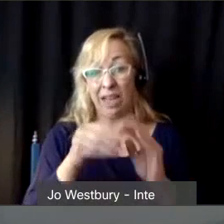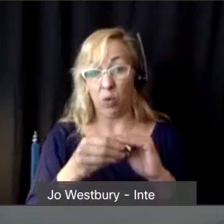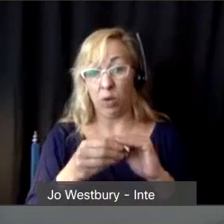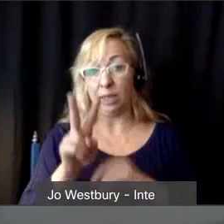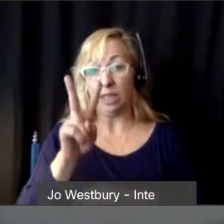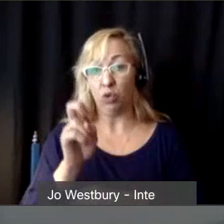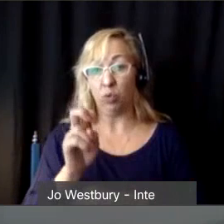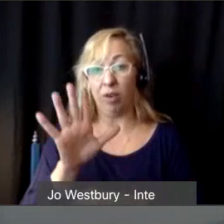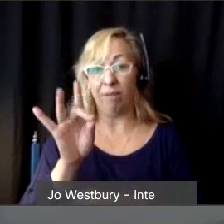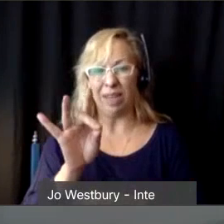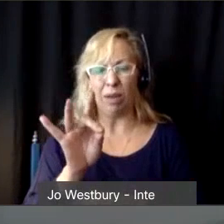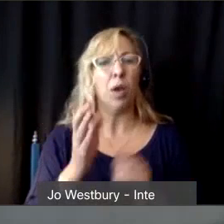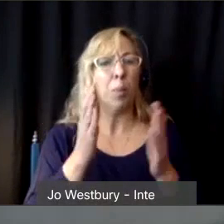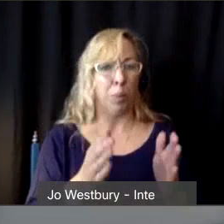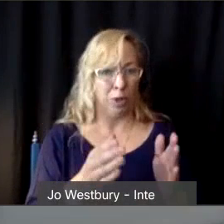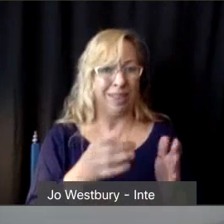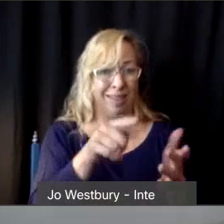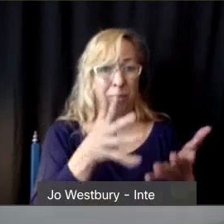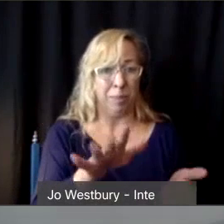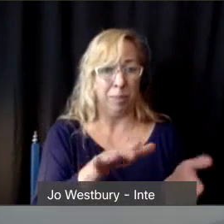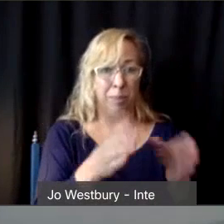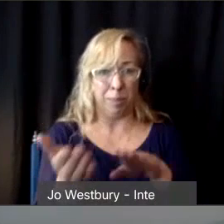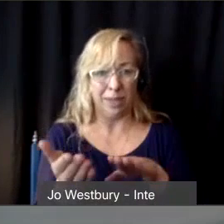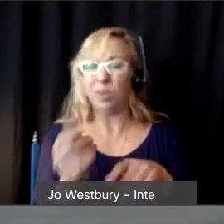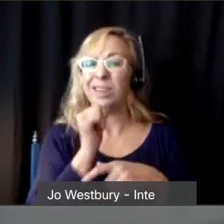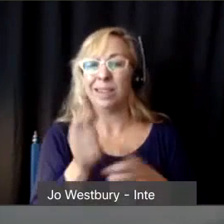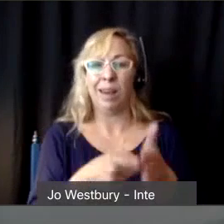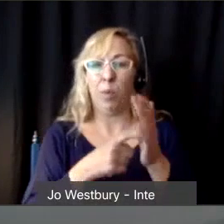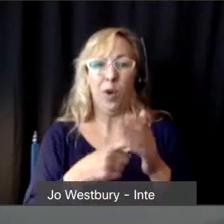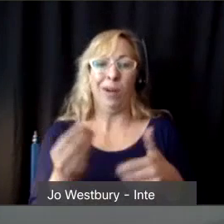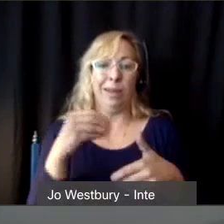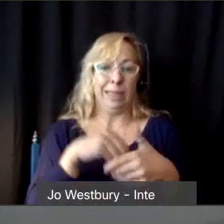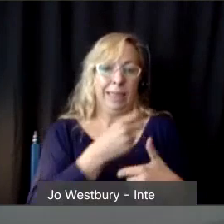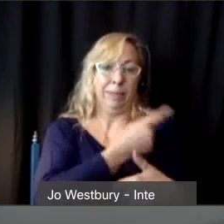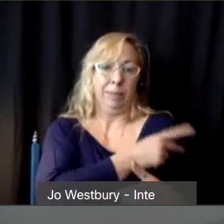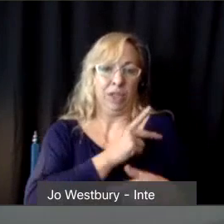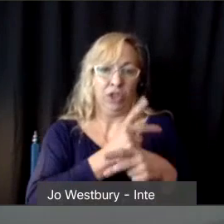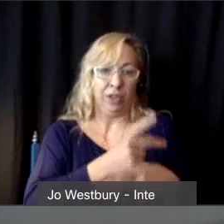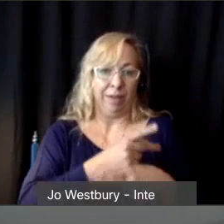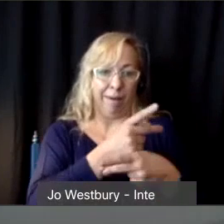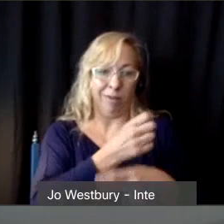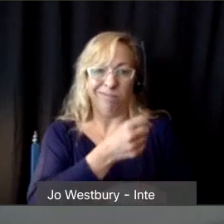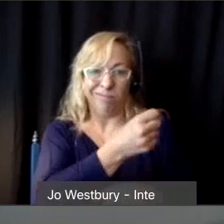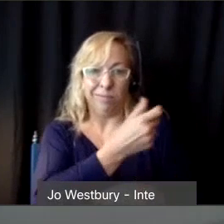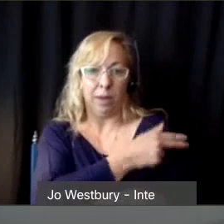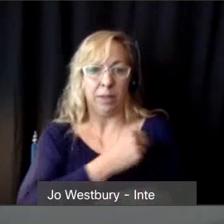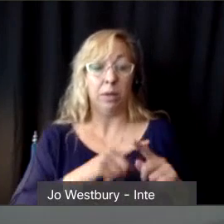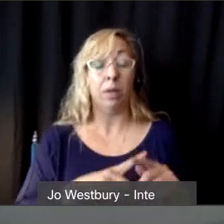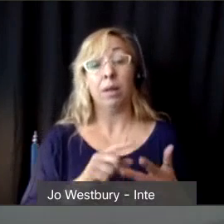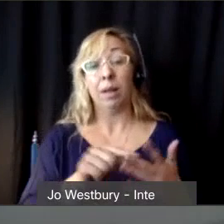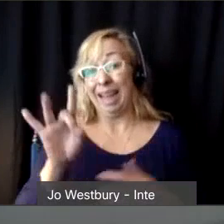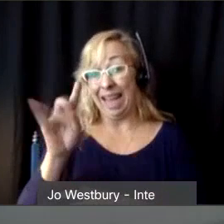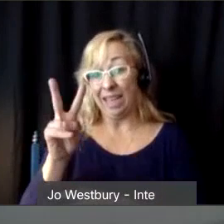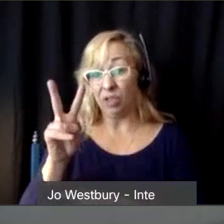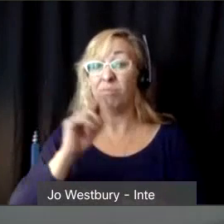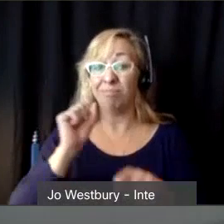and the person who died had not required inpatient care. And 82 people who did require inpatient care